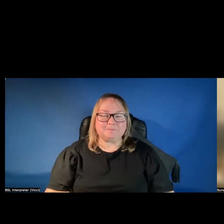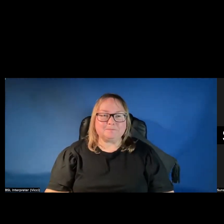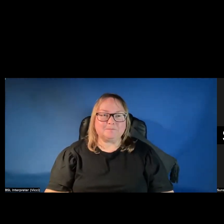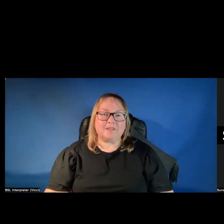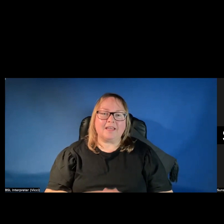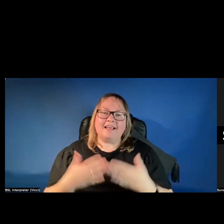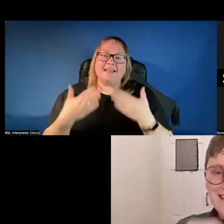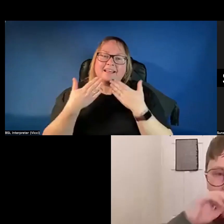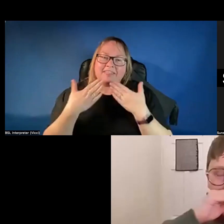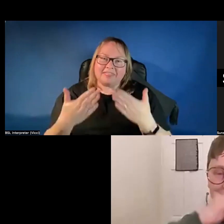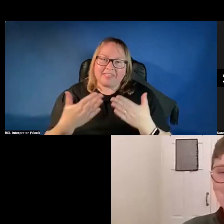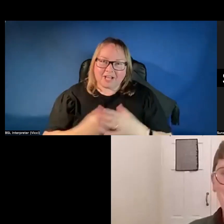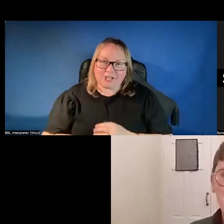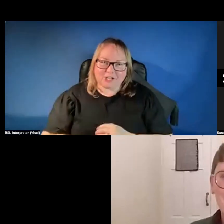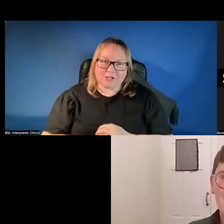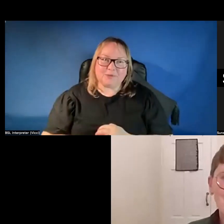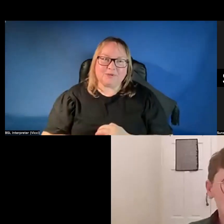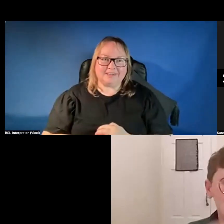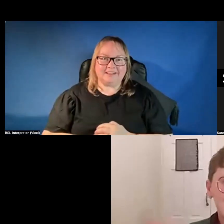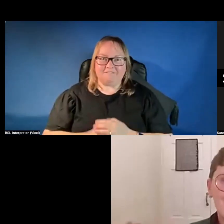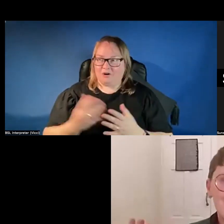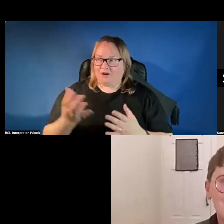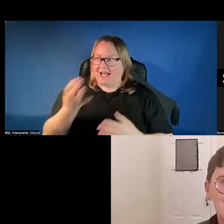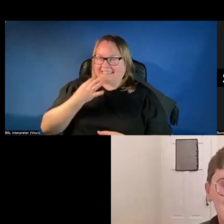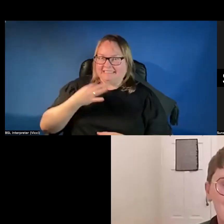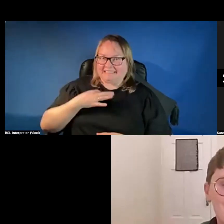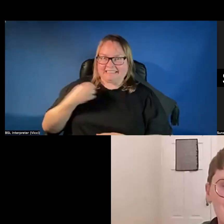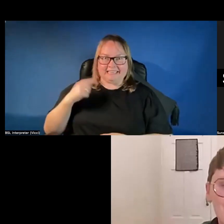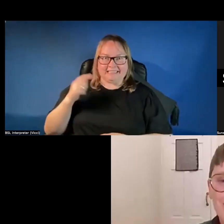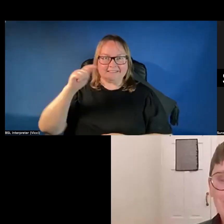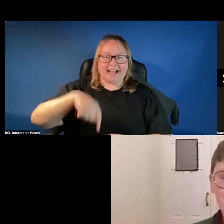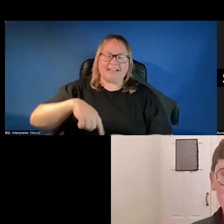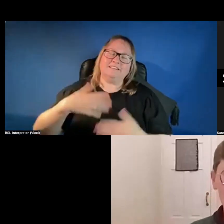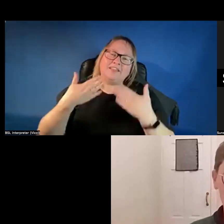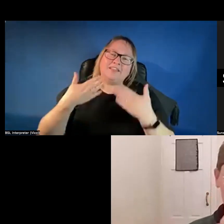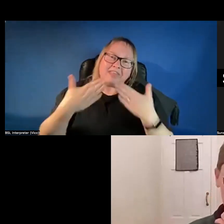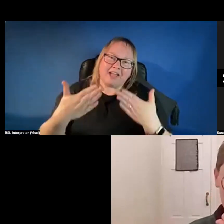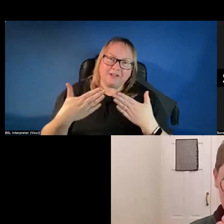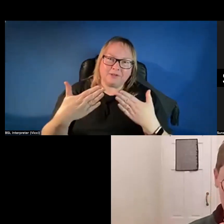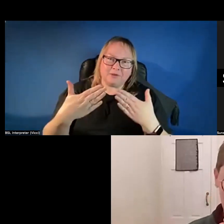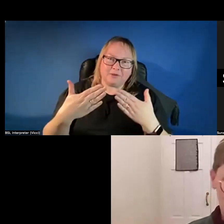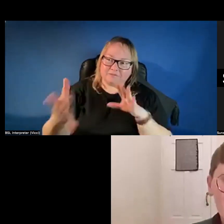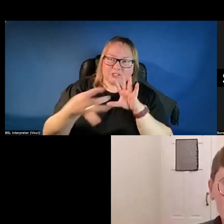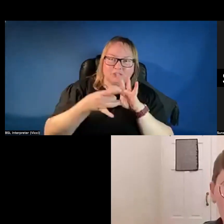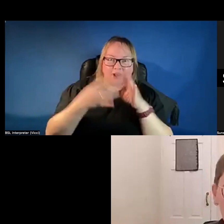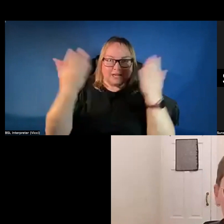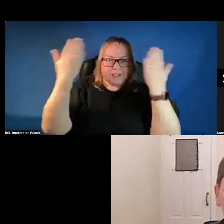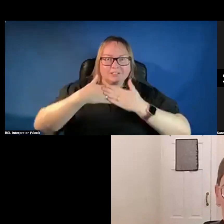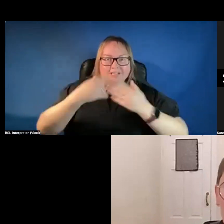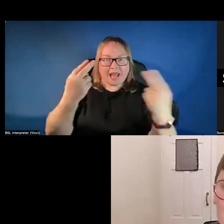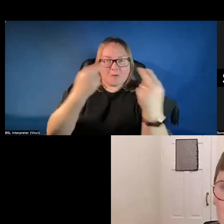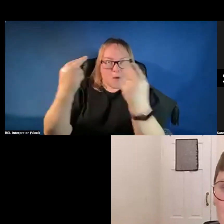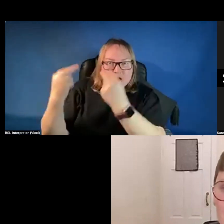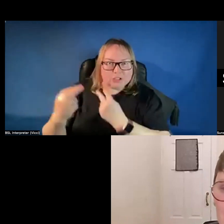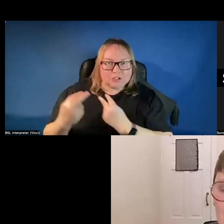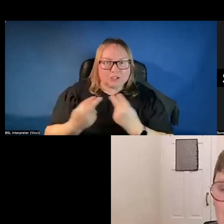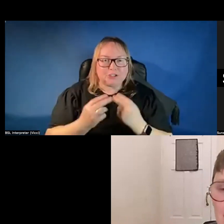Thank you so much, and thank you for having us, and thank you to everyone for being here. I'm